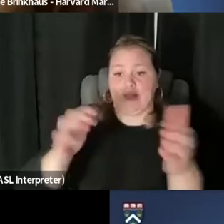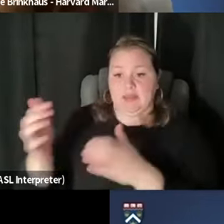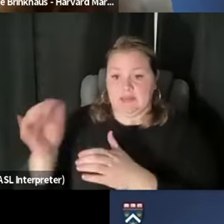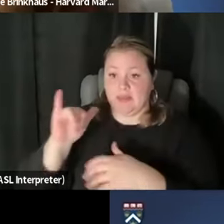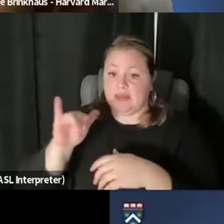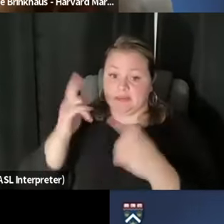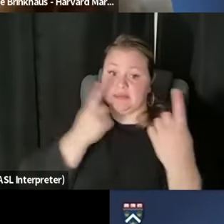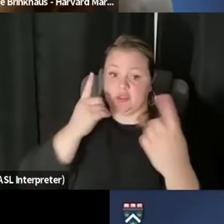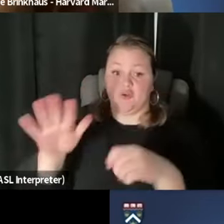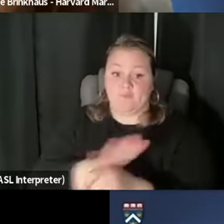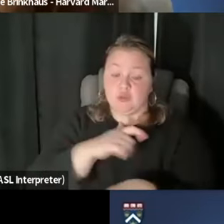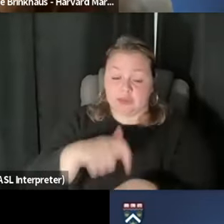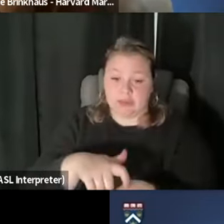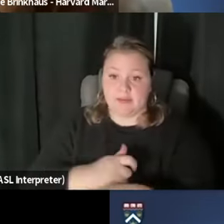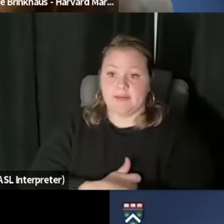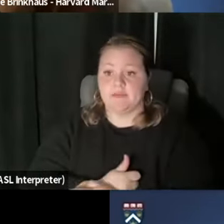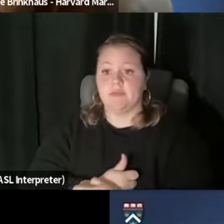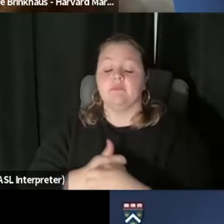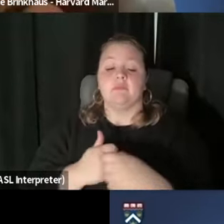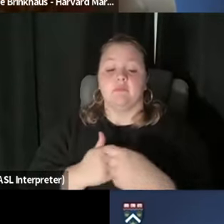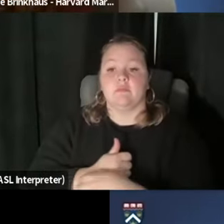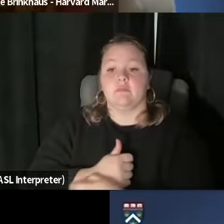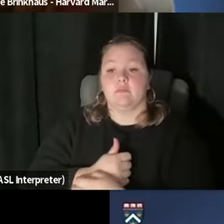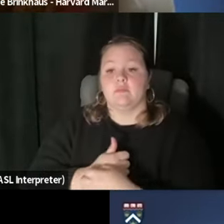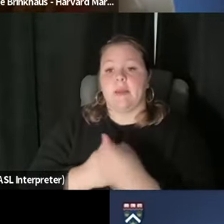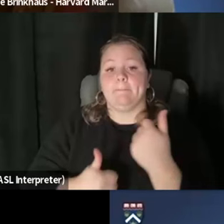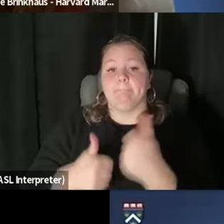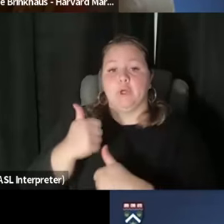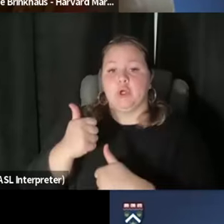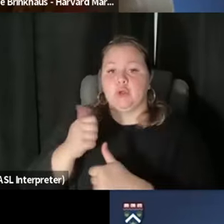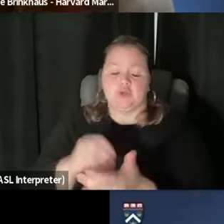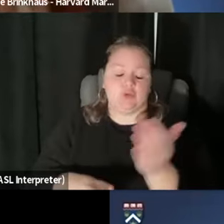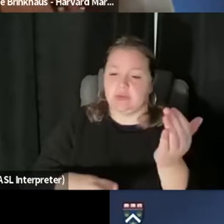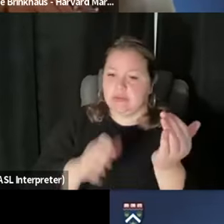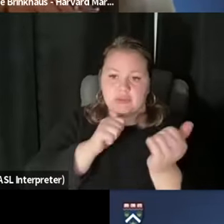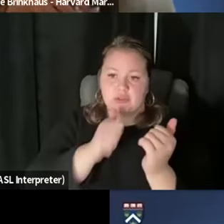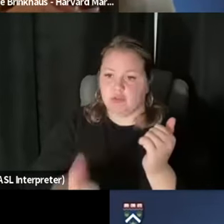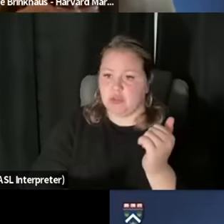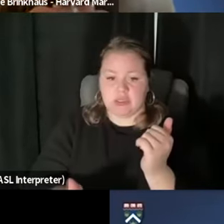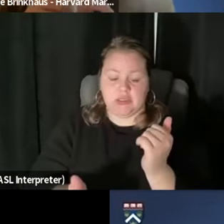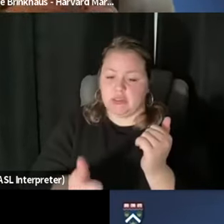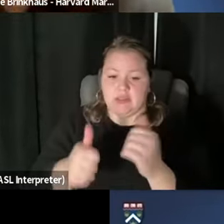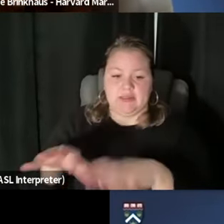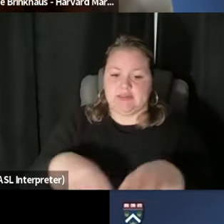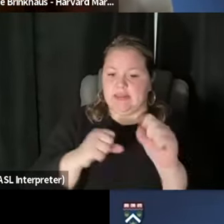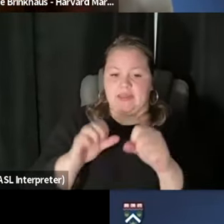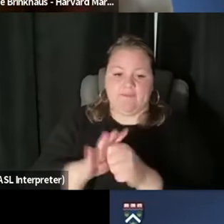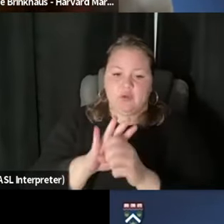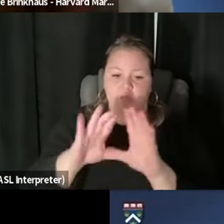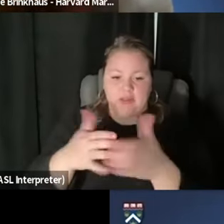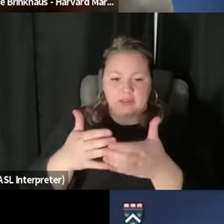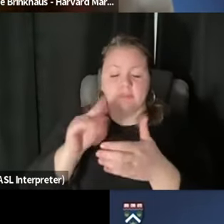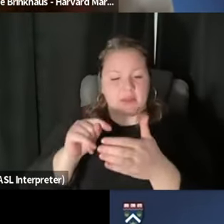considered full time. Folks do that sometimes. Most of our folks do not take that full course load, but it is